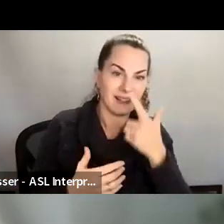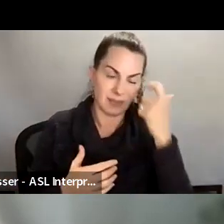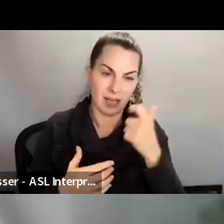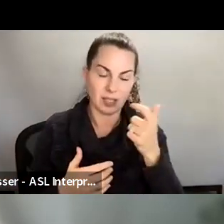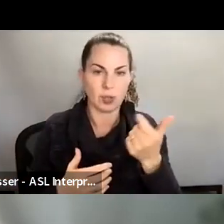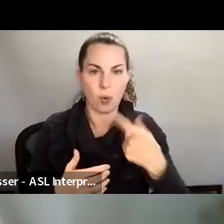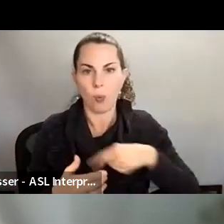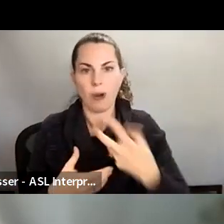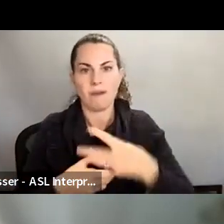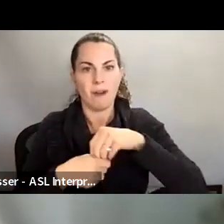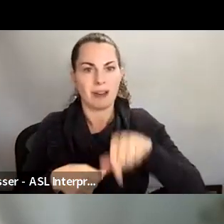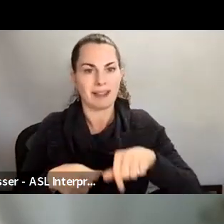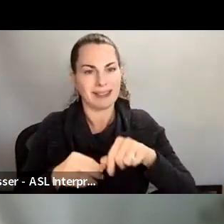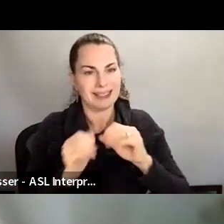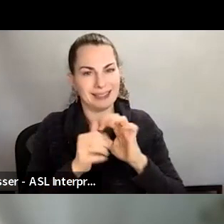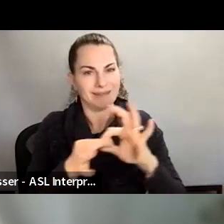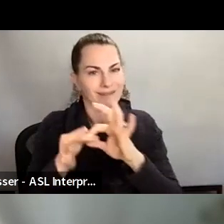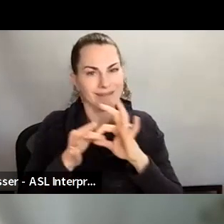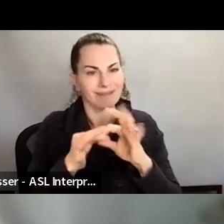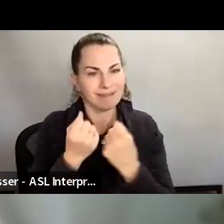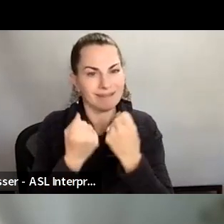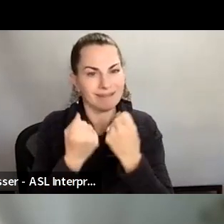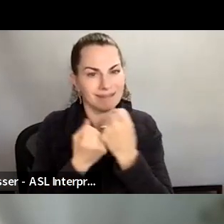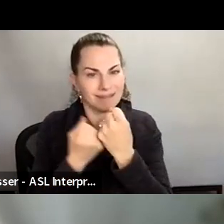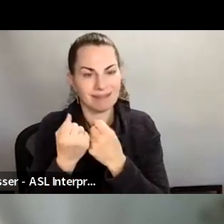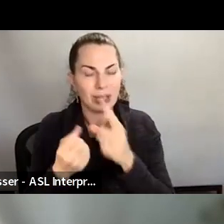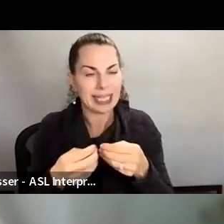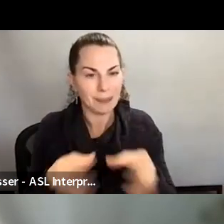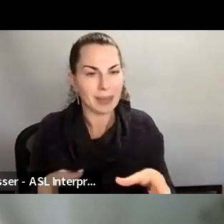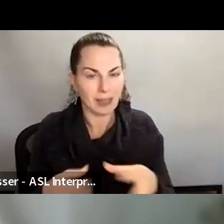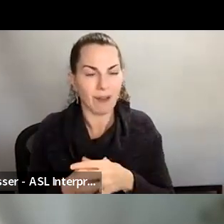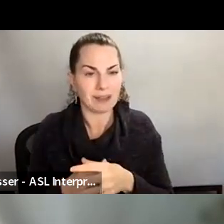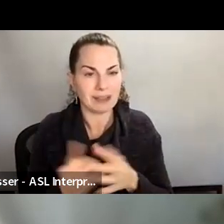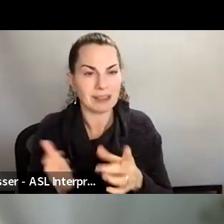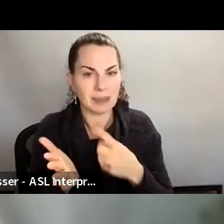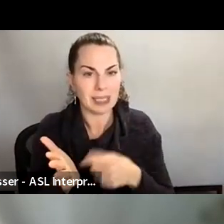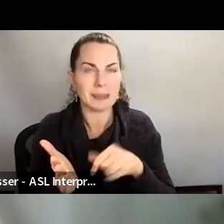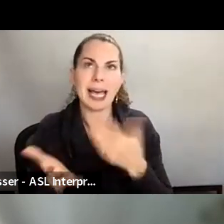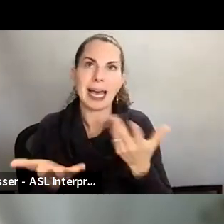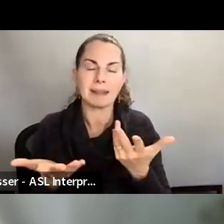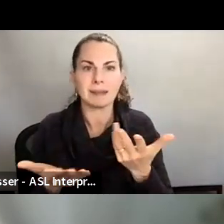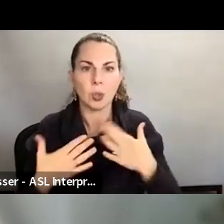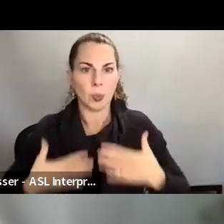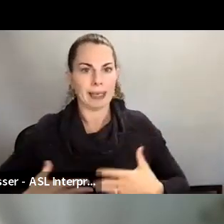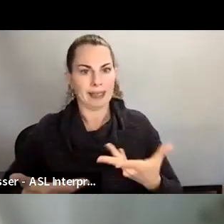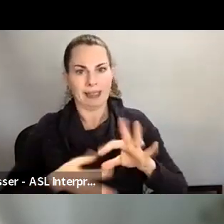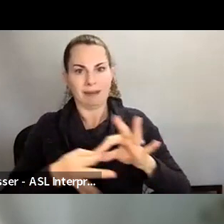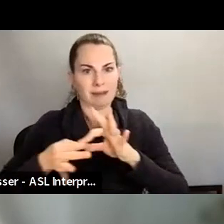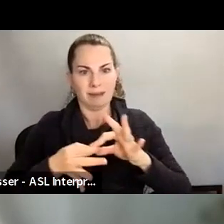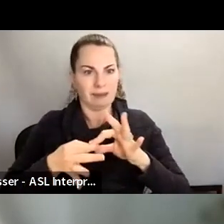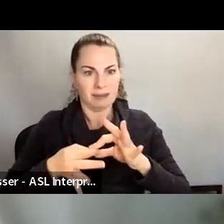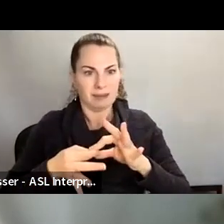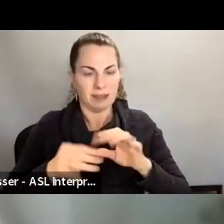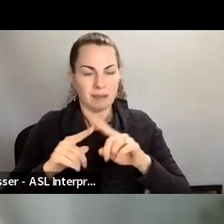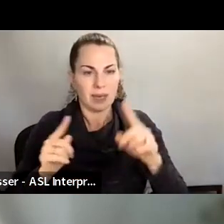this together, and it's lost sometimes, that humanity that we need to bring together. But if you don't